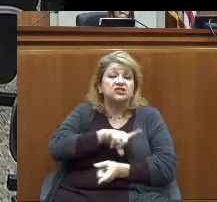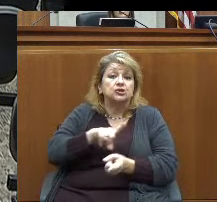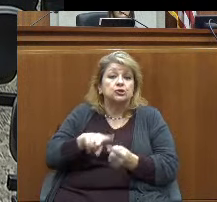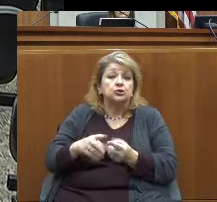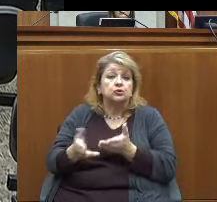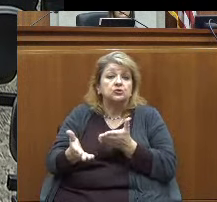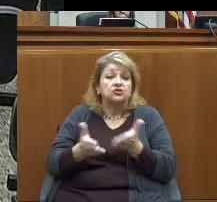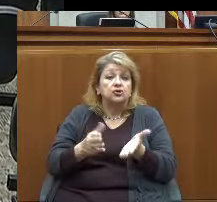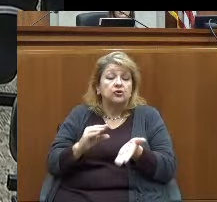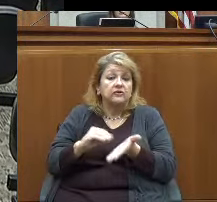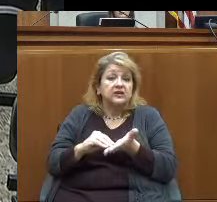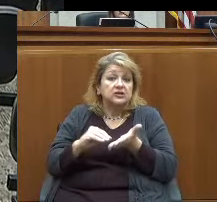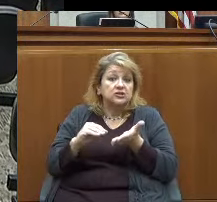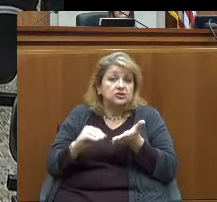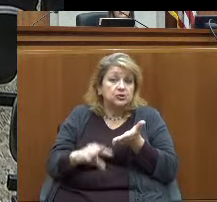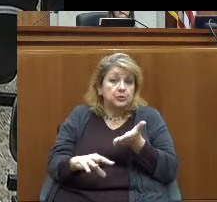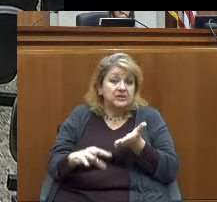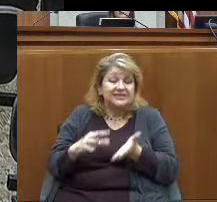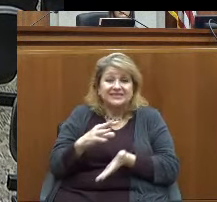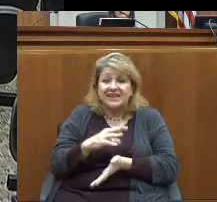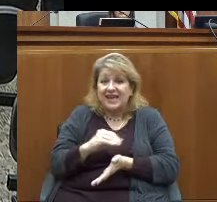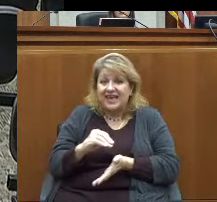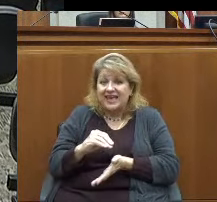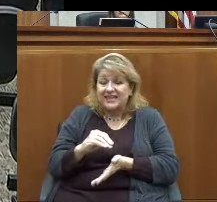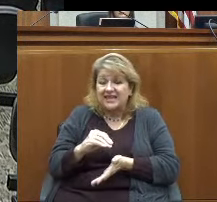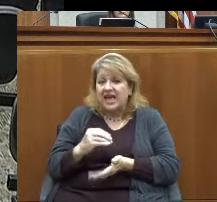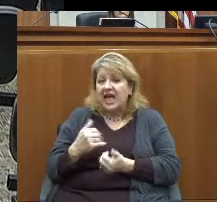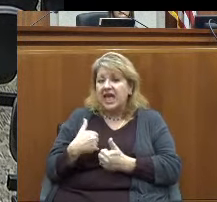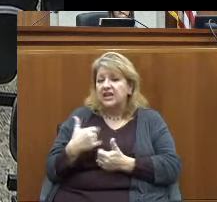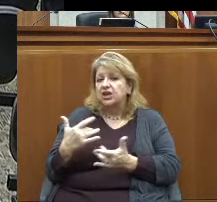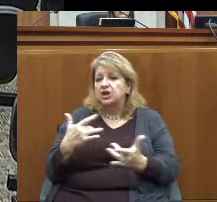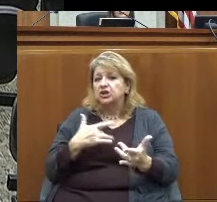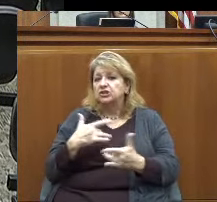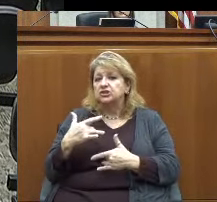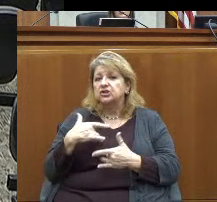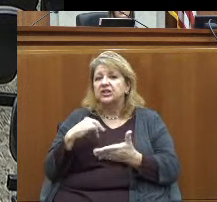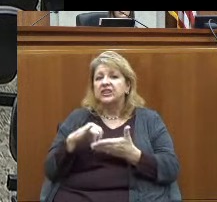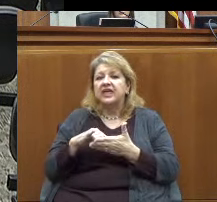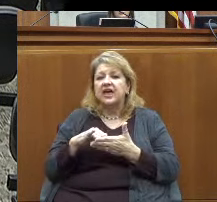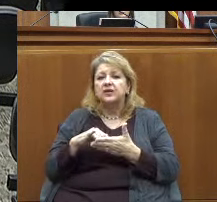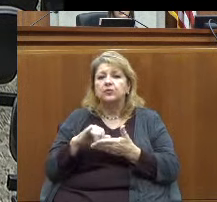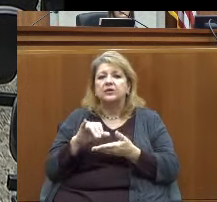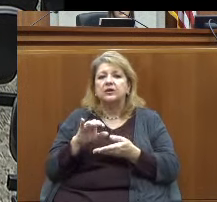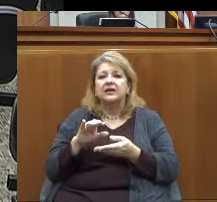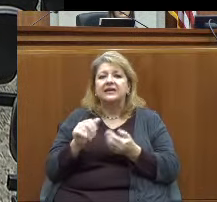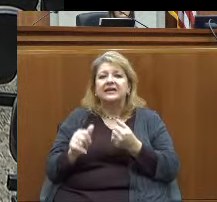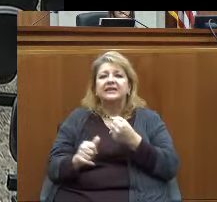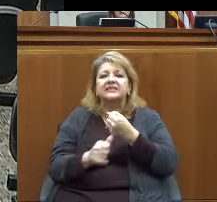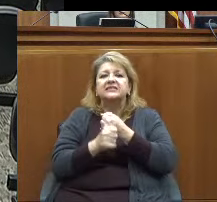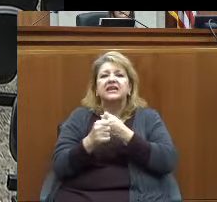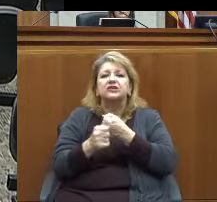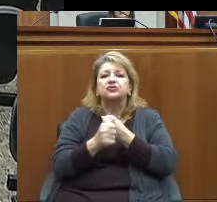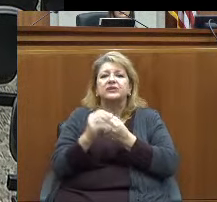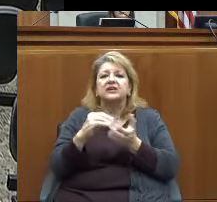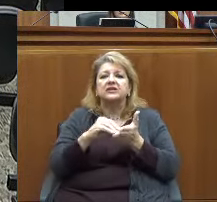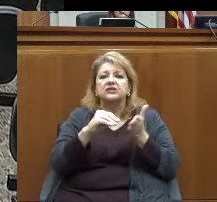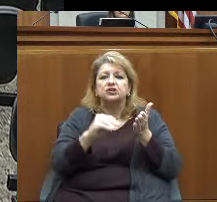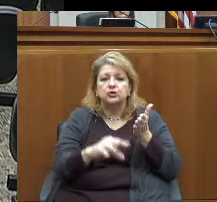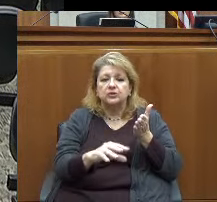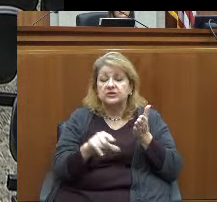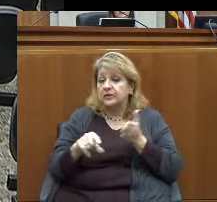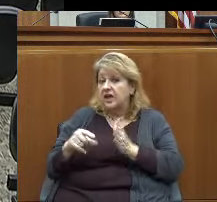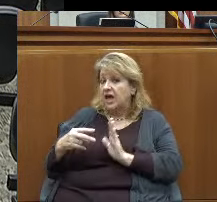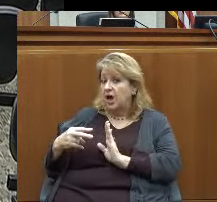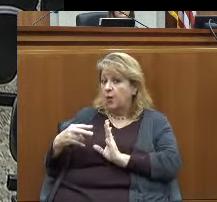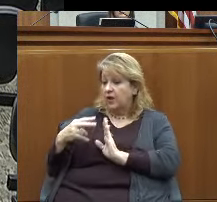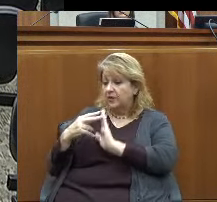serve students, and that there was concern that it might be endangering students. But as I read the policy, right, so they